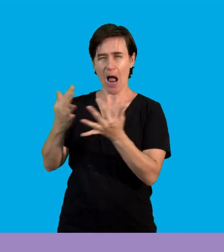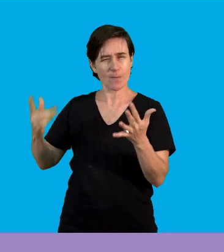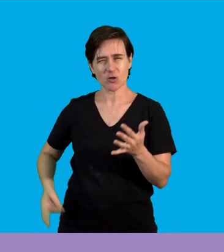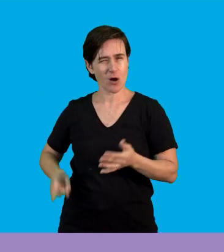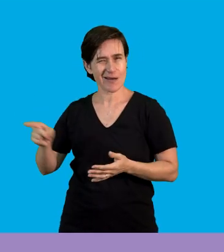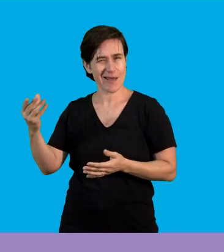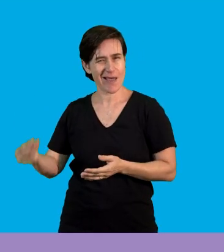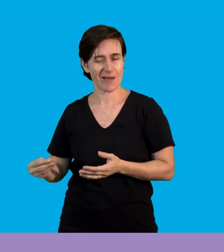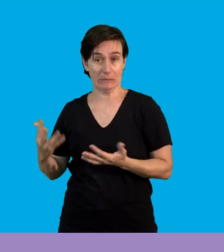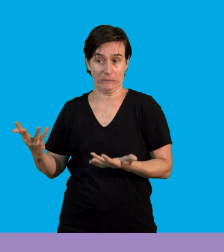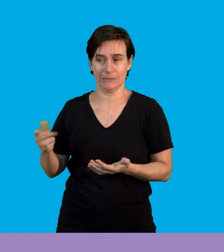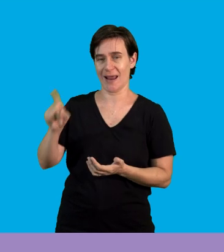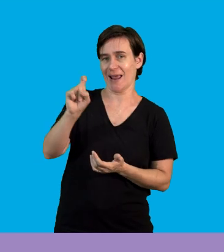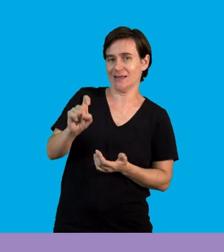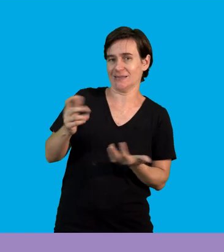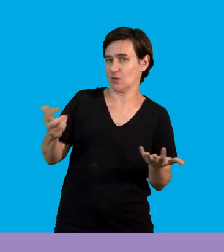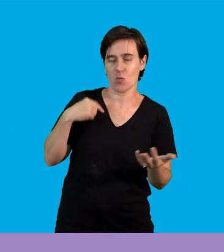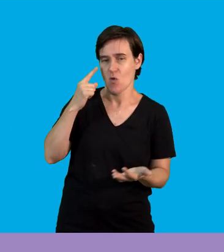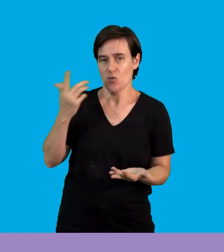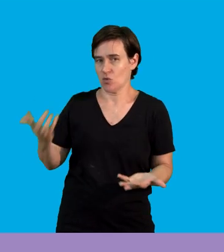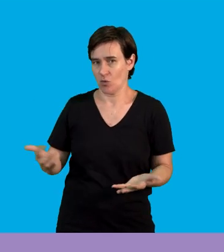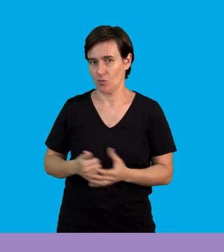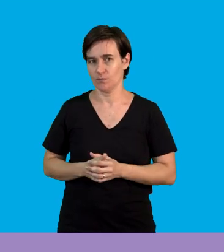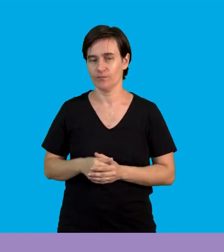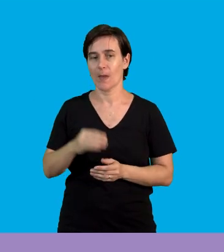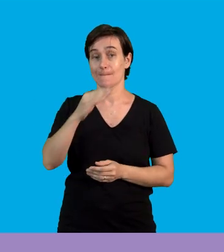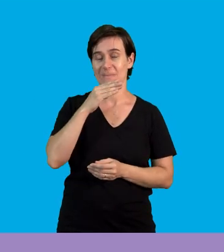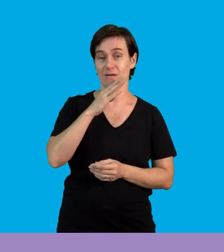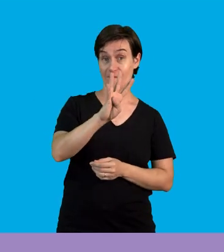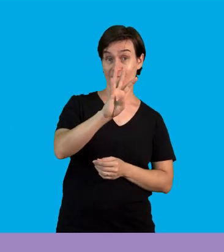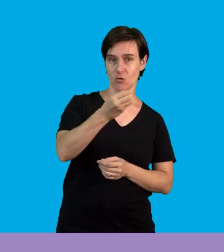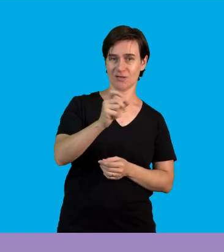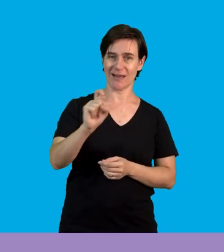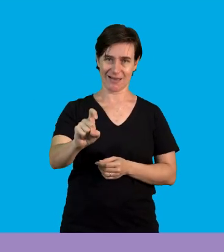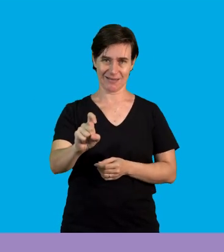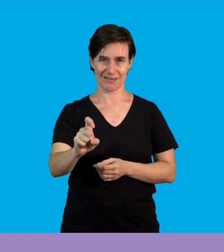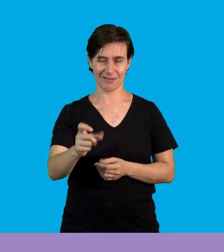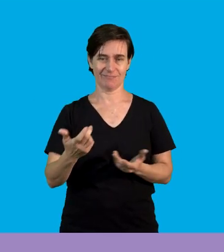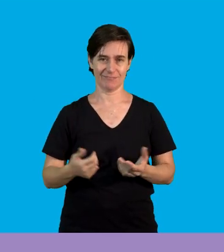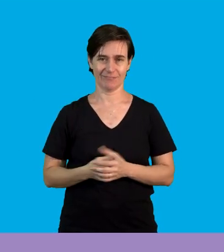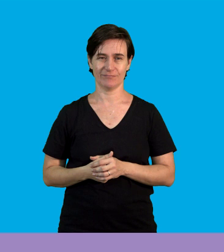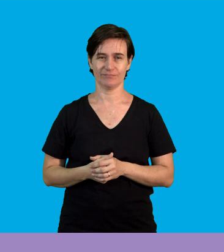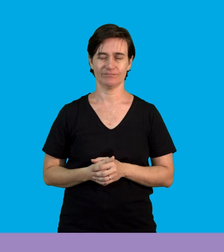of dogs is represented by x, we'll write it as 40x.